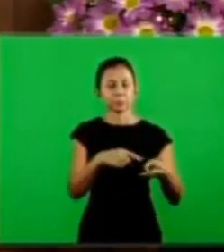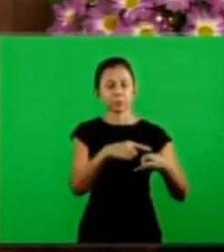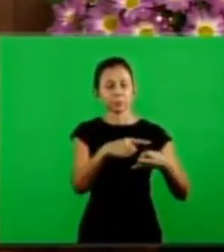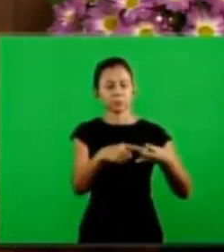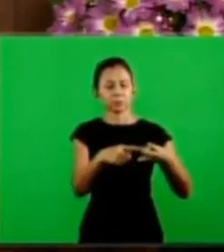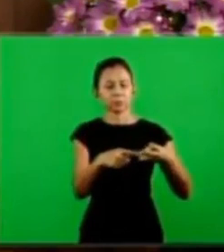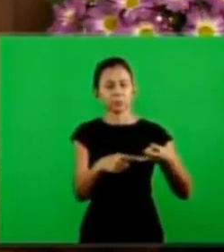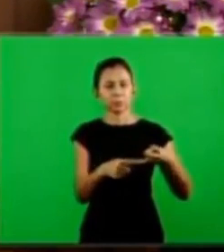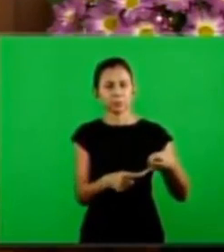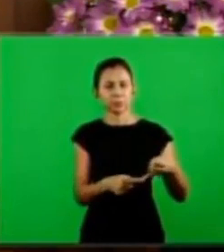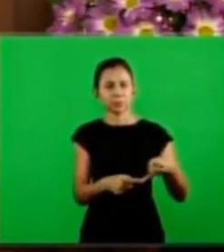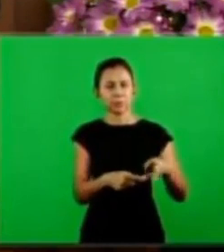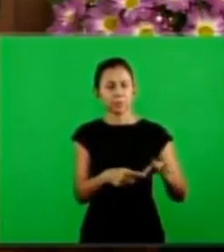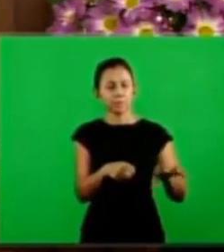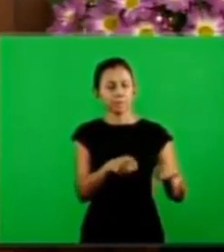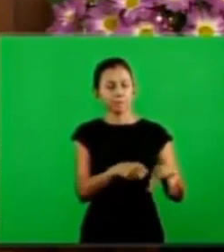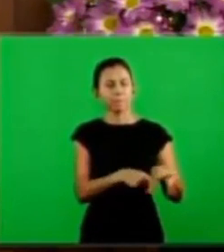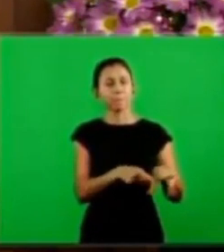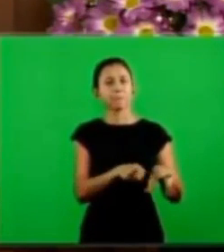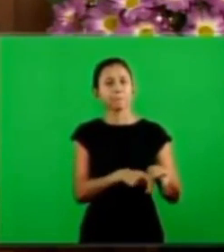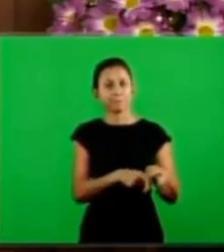the feet.